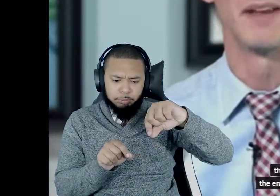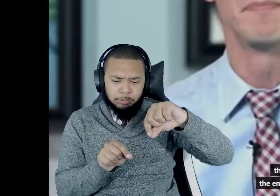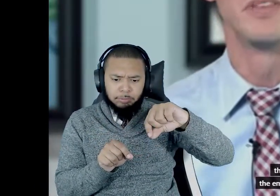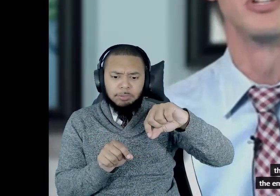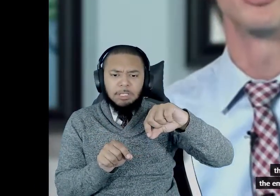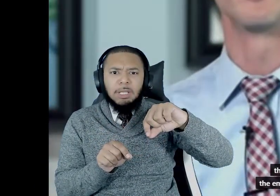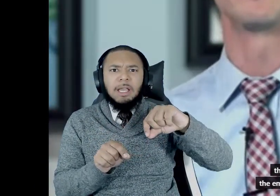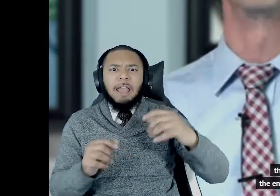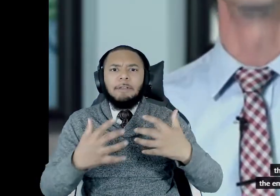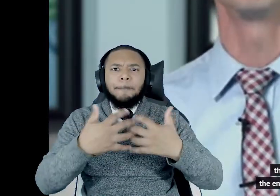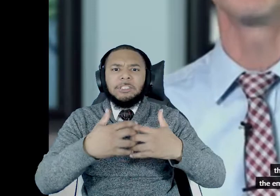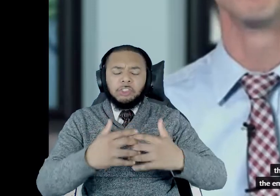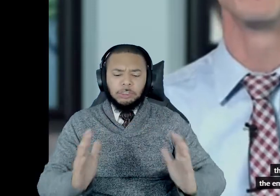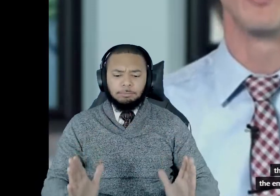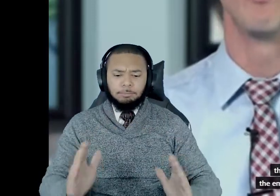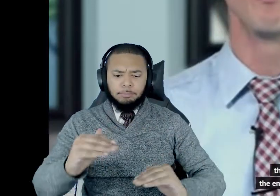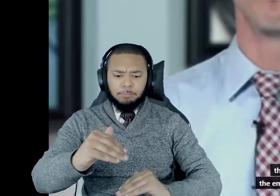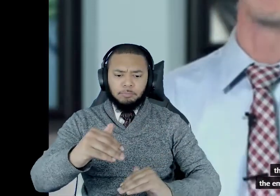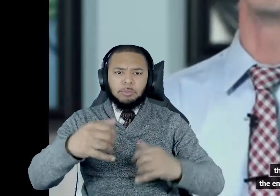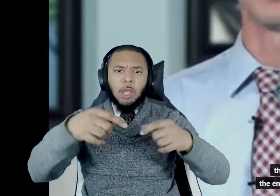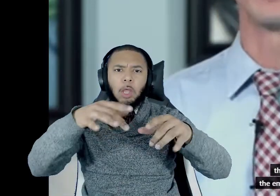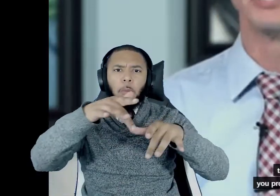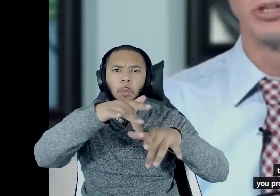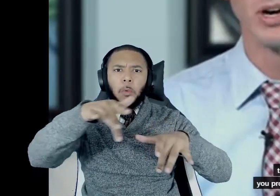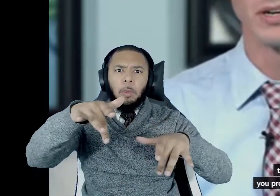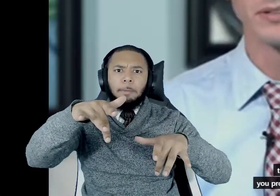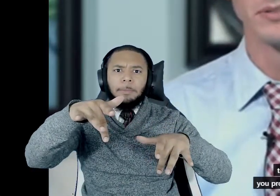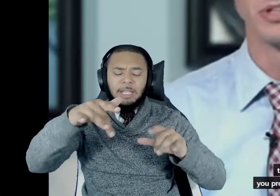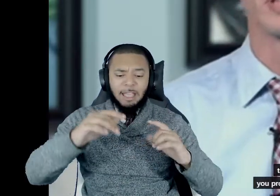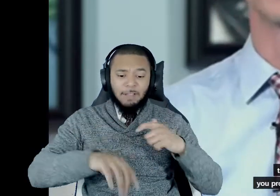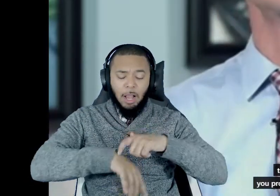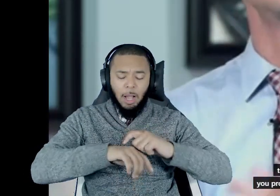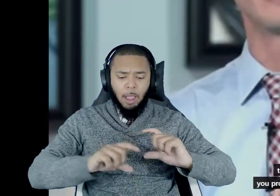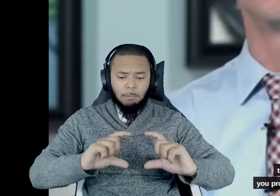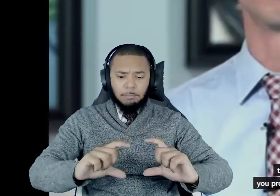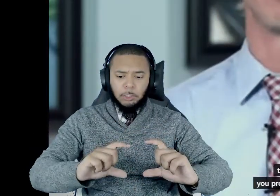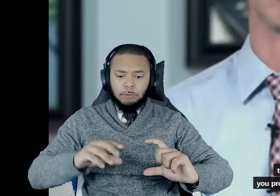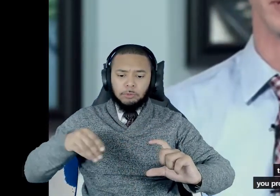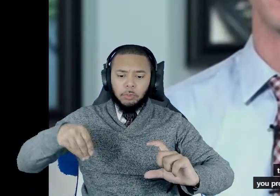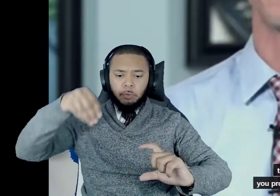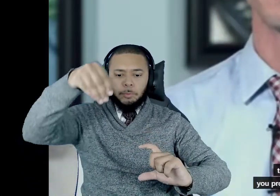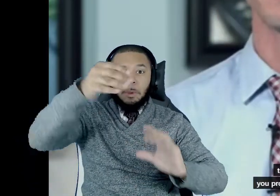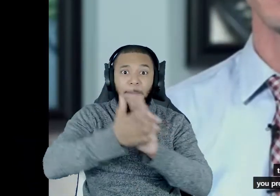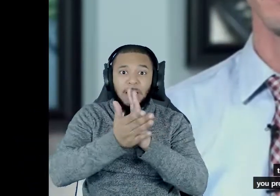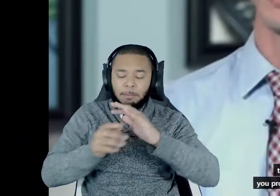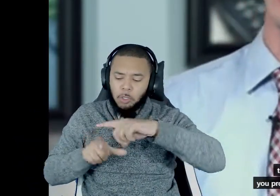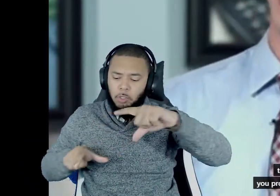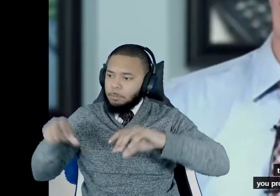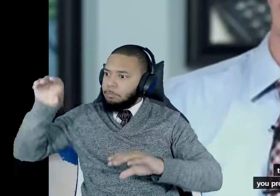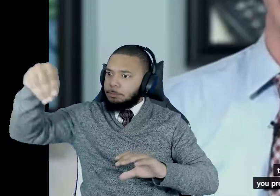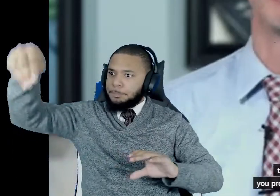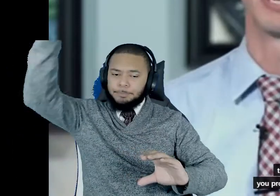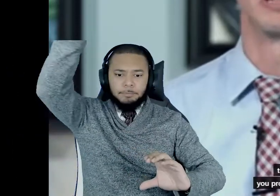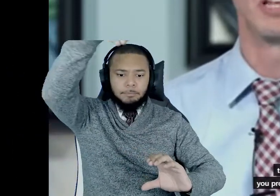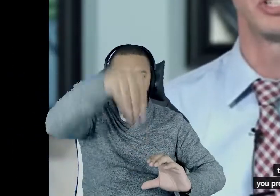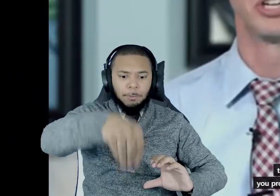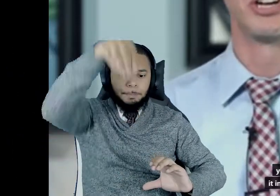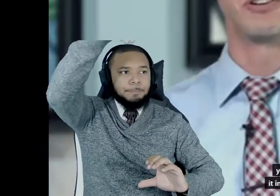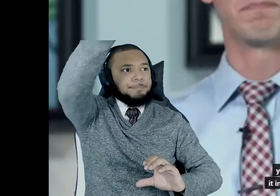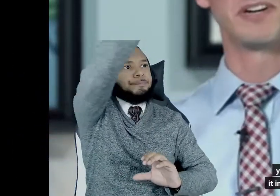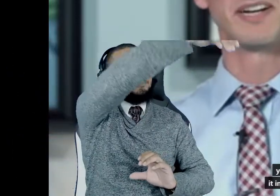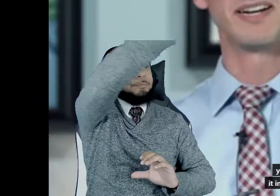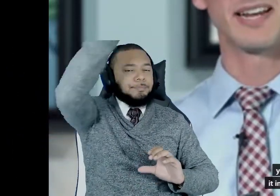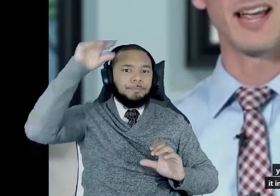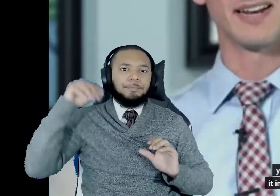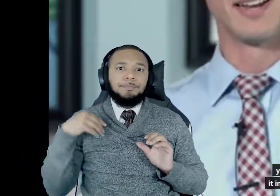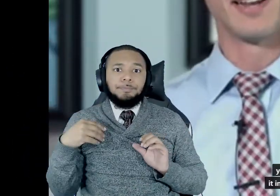the time so that the employer would know when you got into work, so that they could pay you properly. Then when you went on lunch,